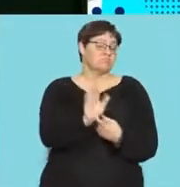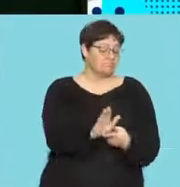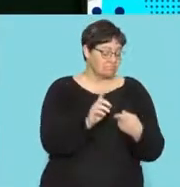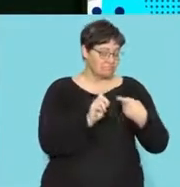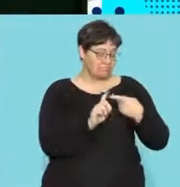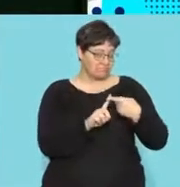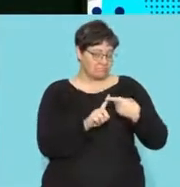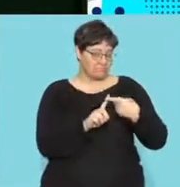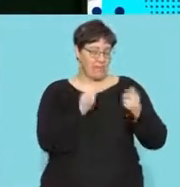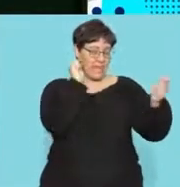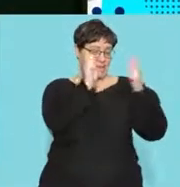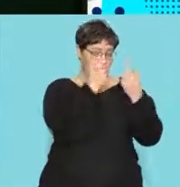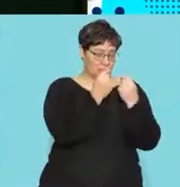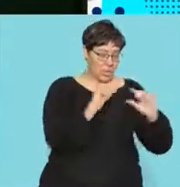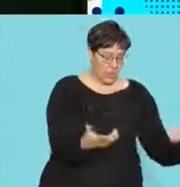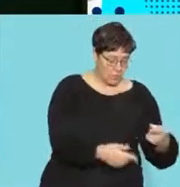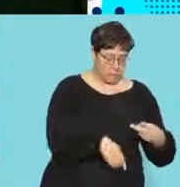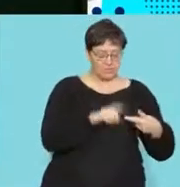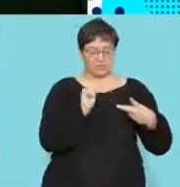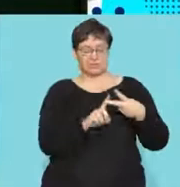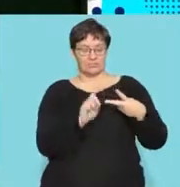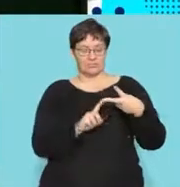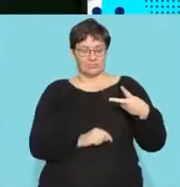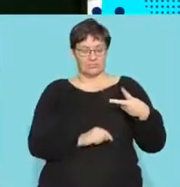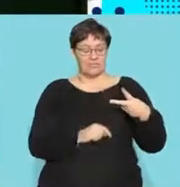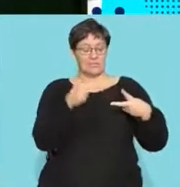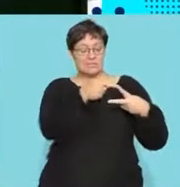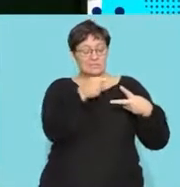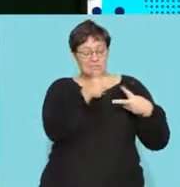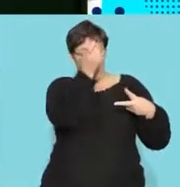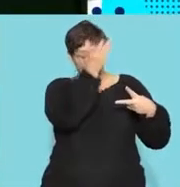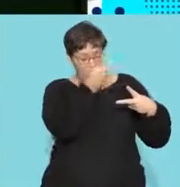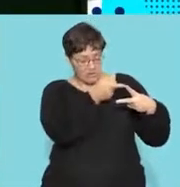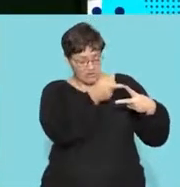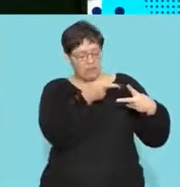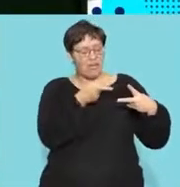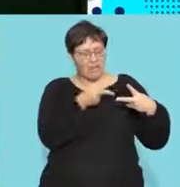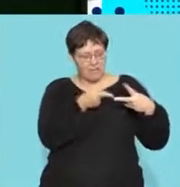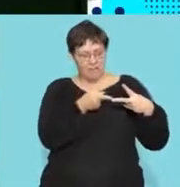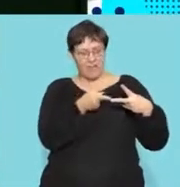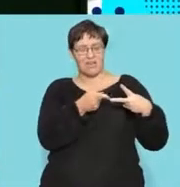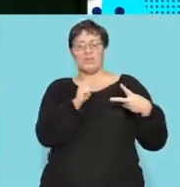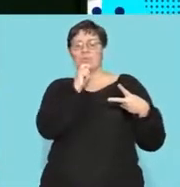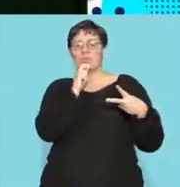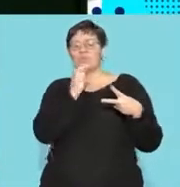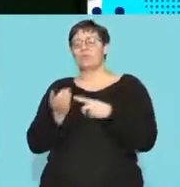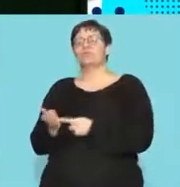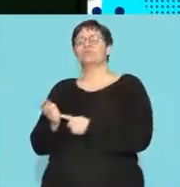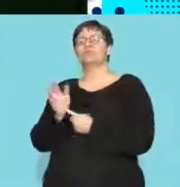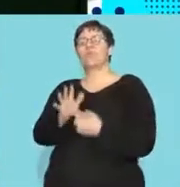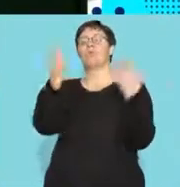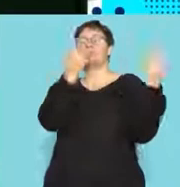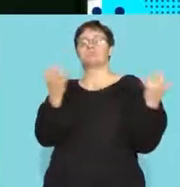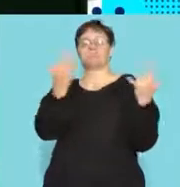do your adjustments and how you then use the information from your adjustments, showing your